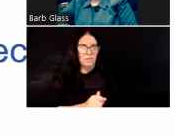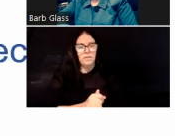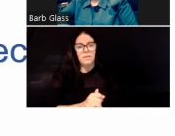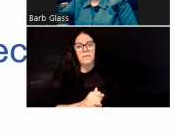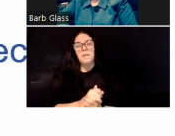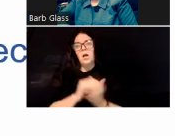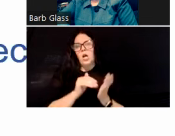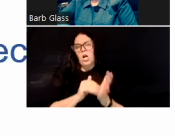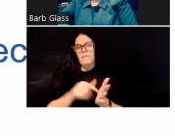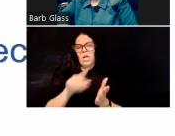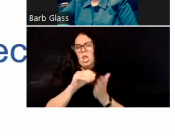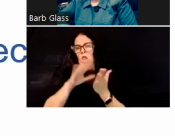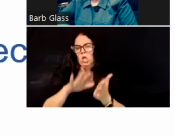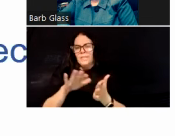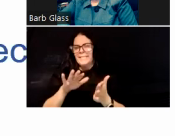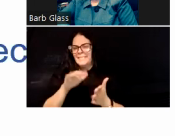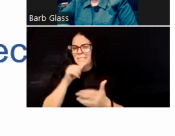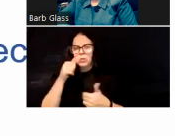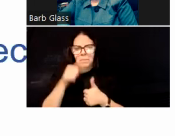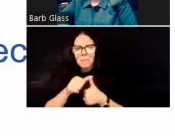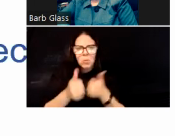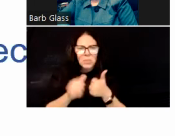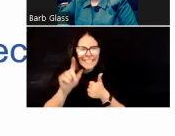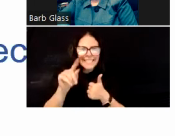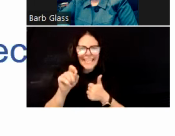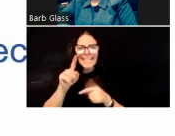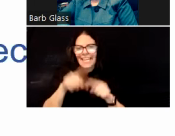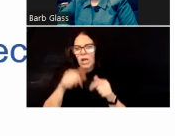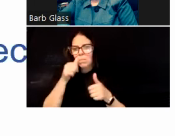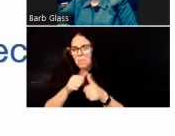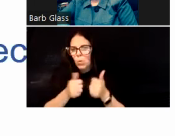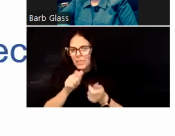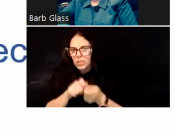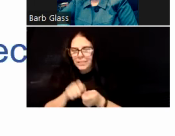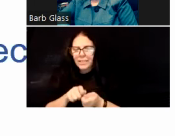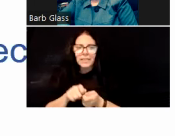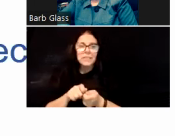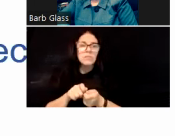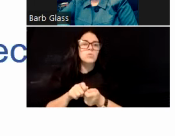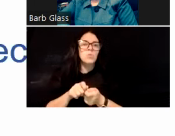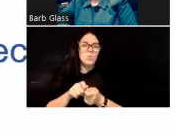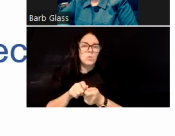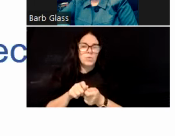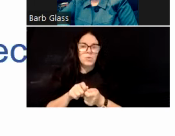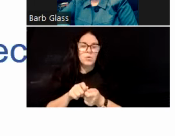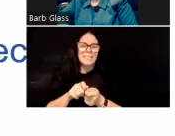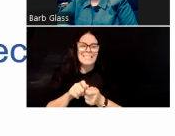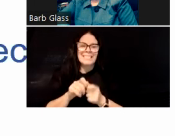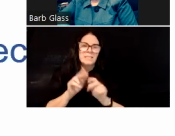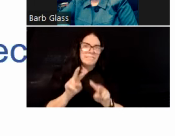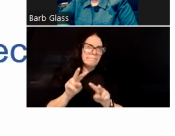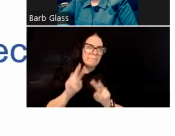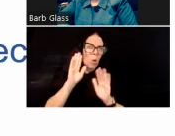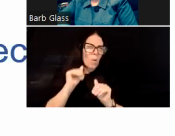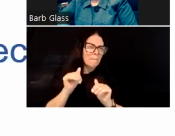Often learners can't recall the exact dates or the details, so you try to get them to give you their best guess